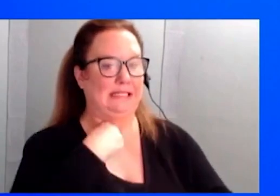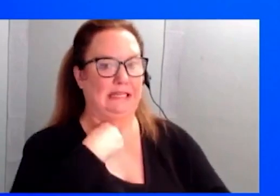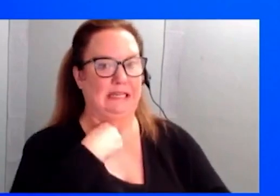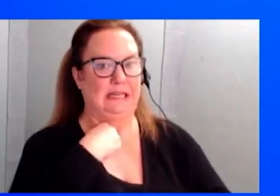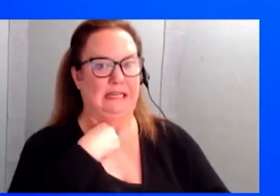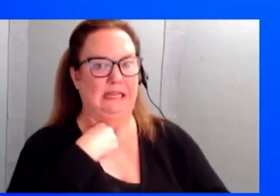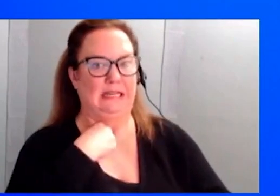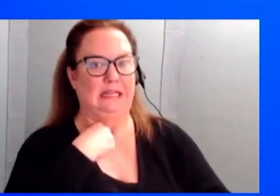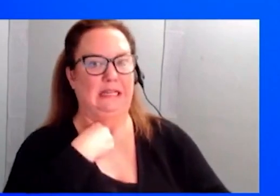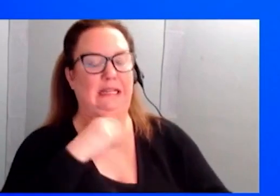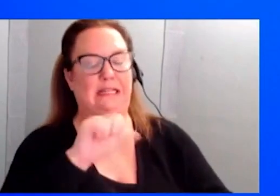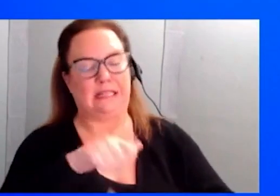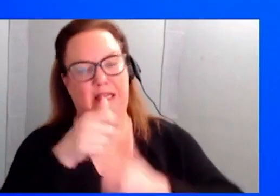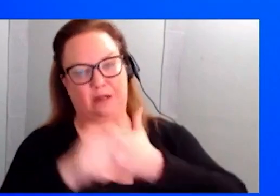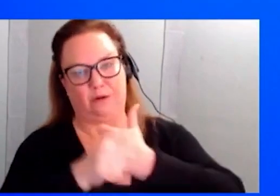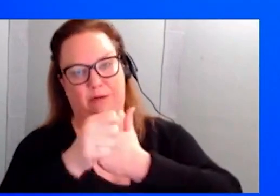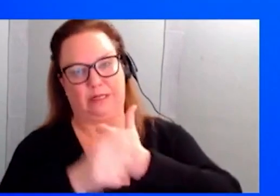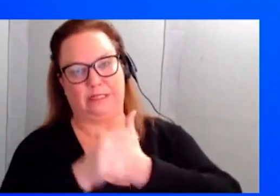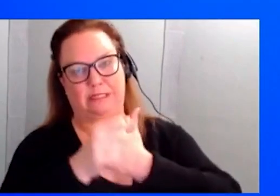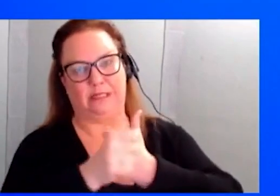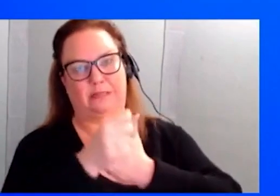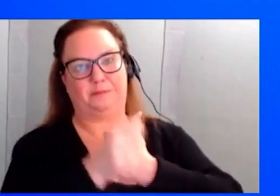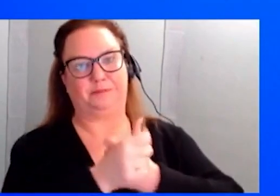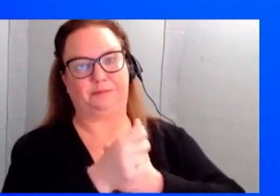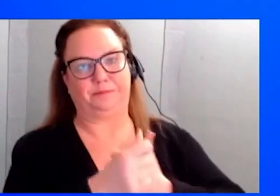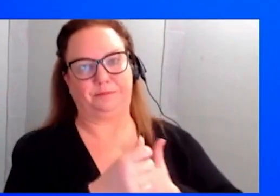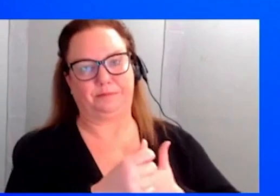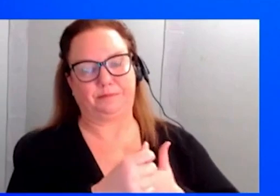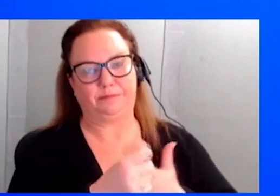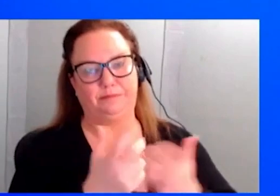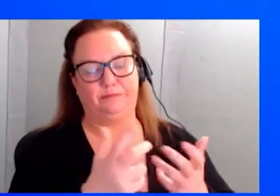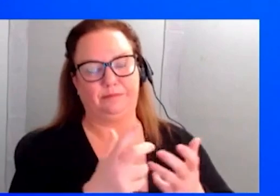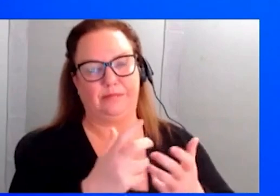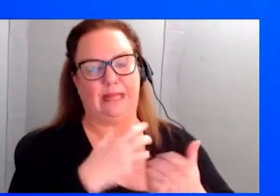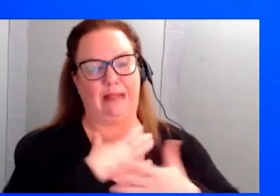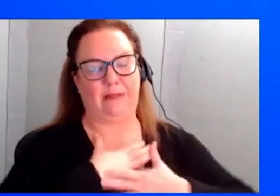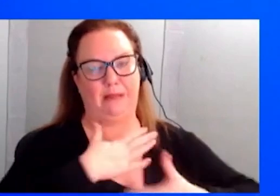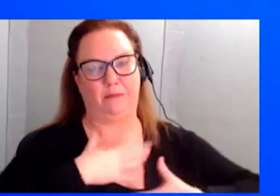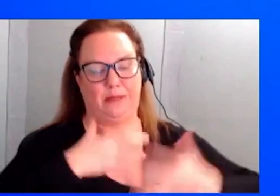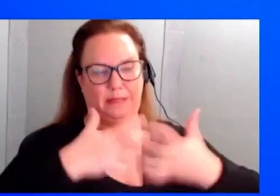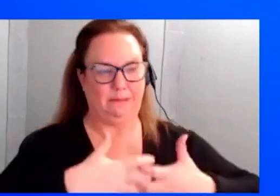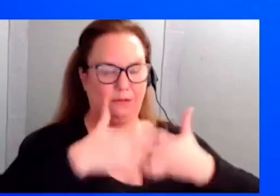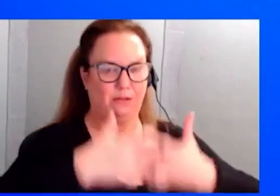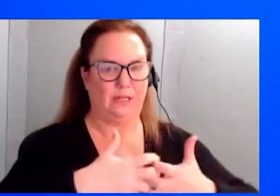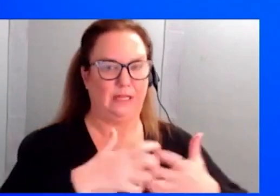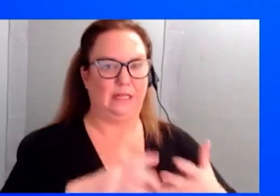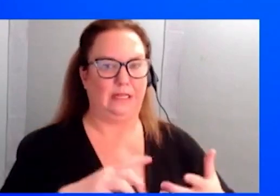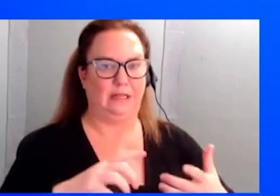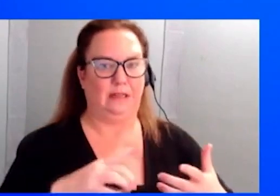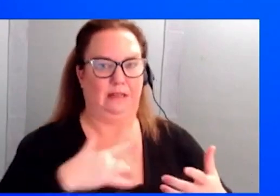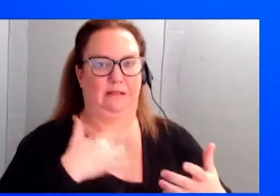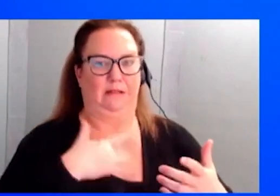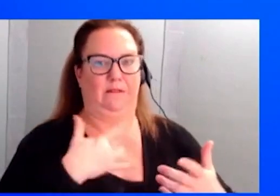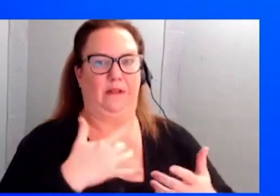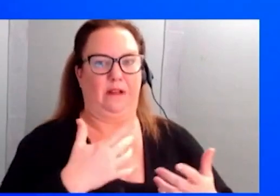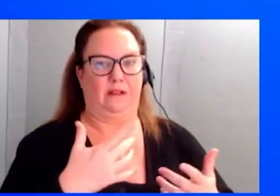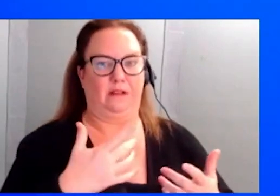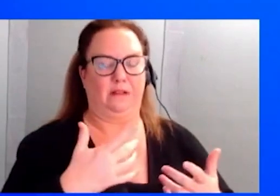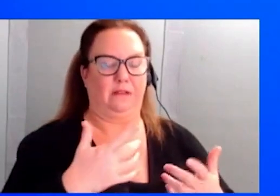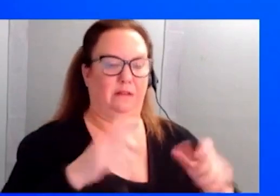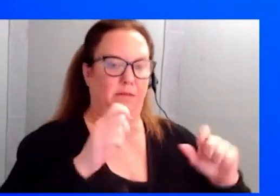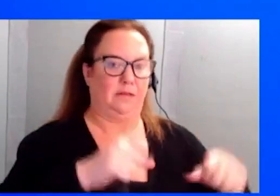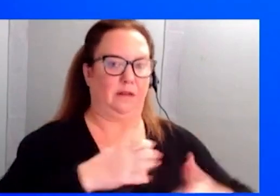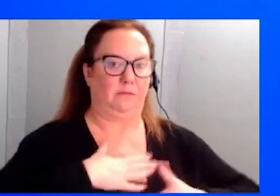under and being intubated. And then they feared that, I would then have to potentially be on a ventilator